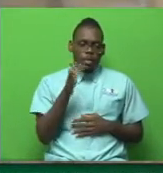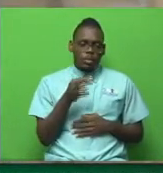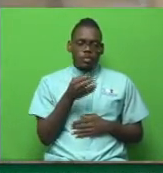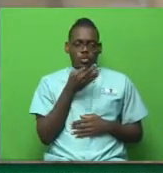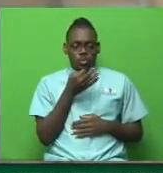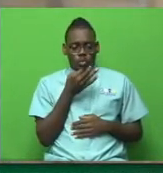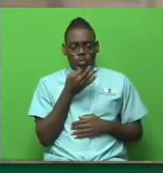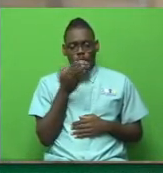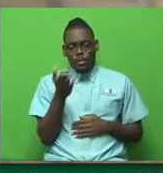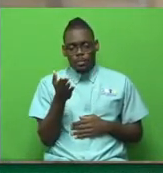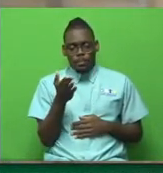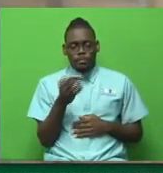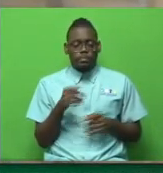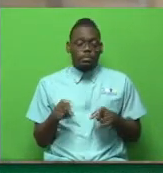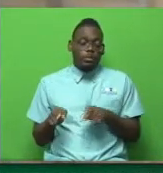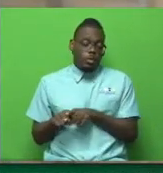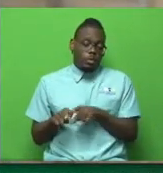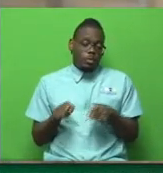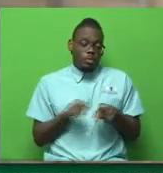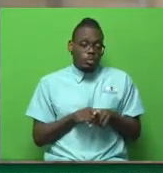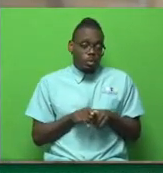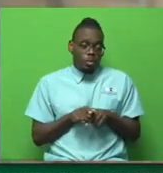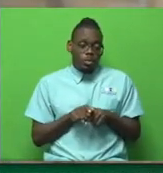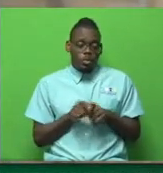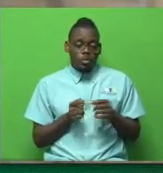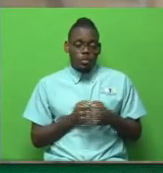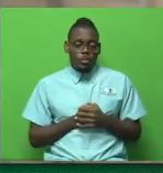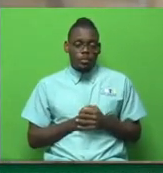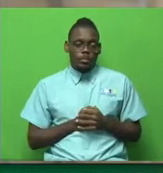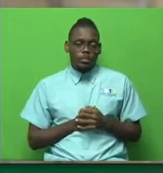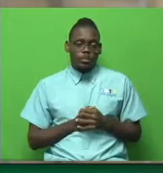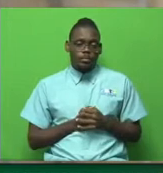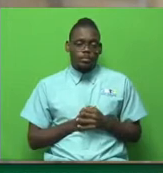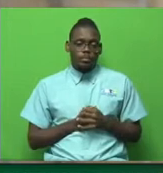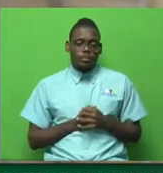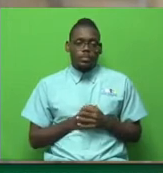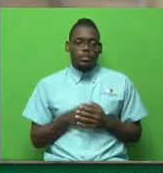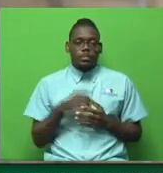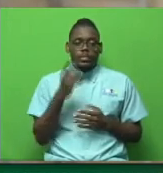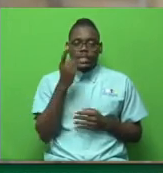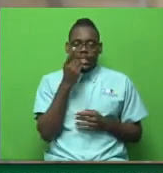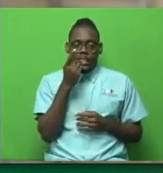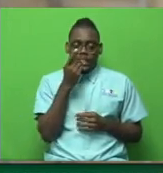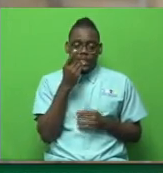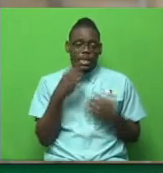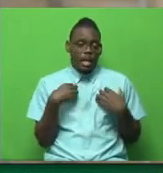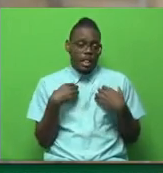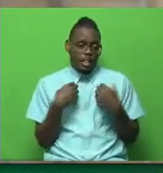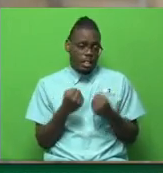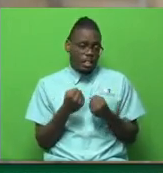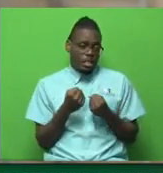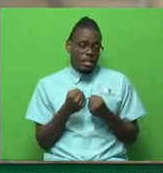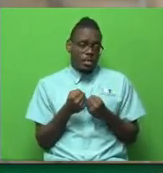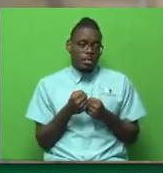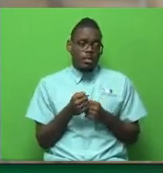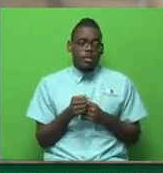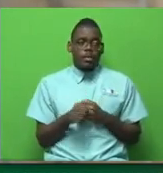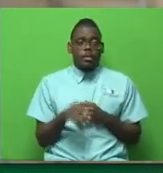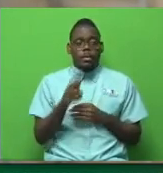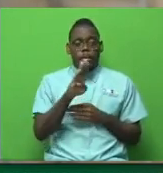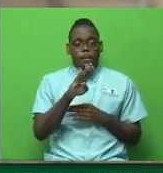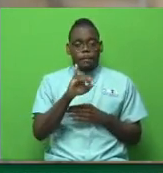the the dental health bill right now is currently before